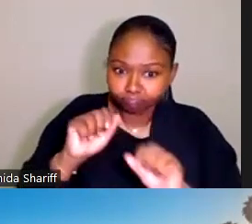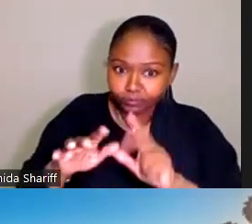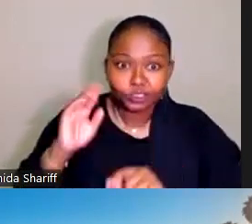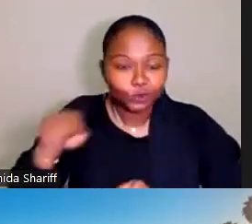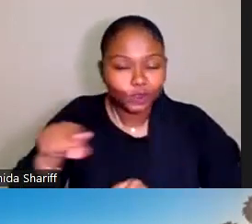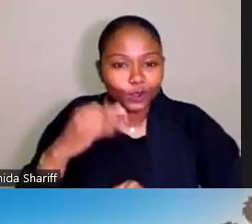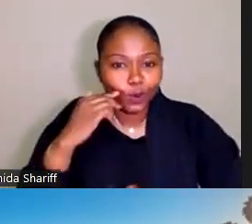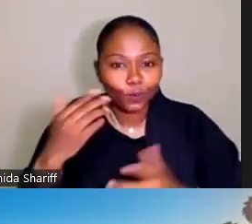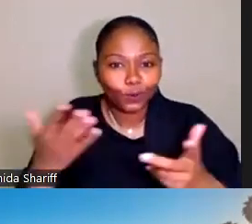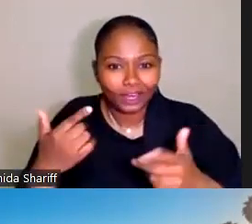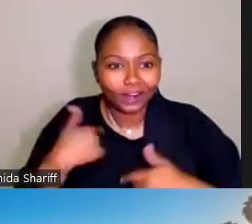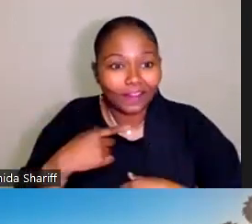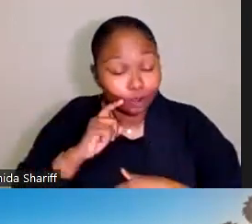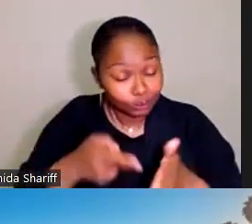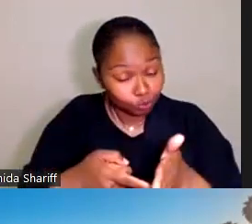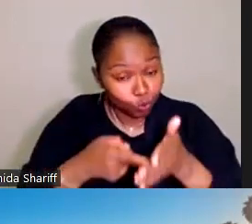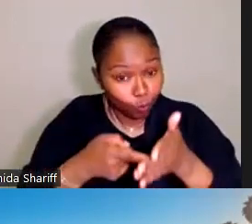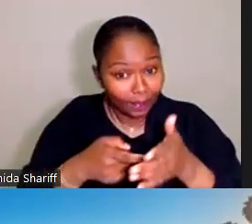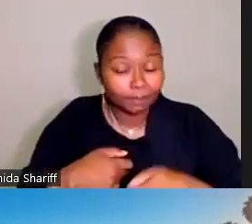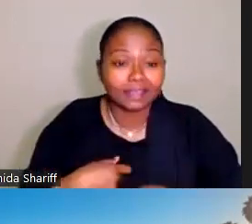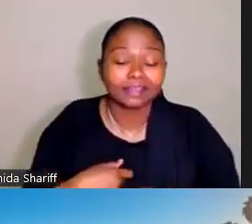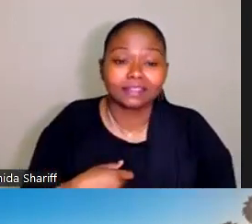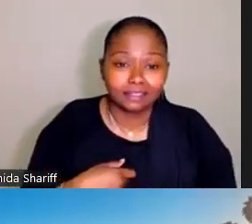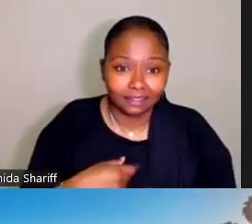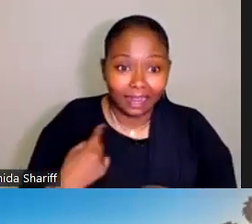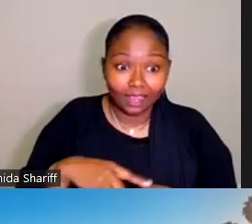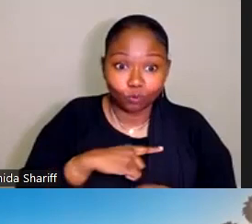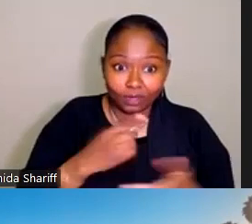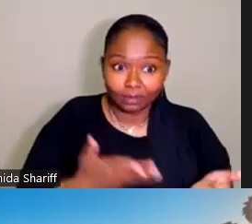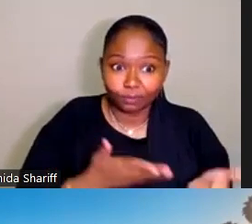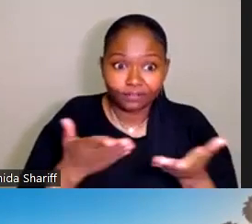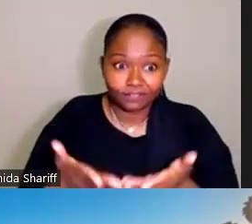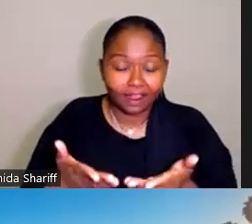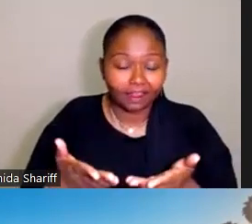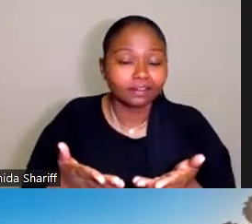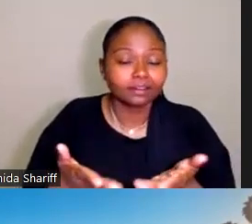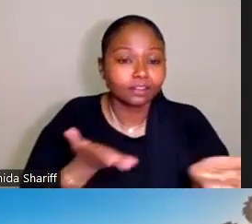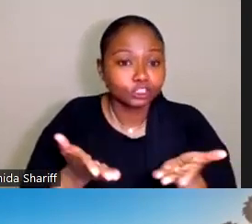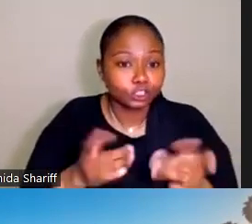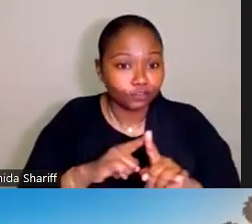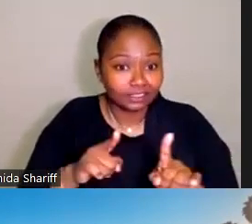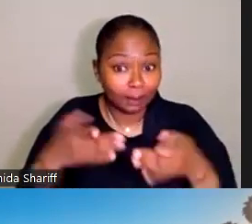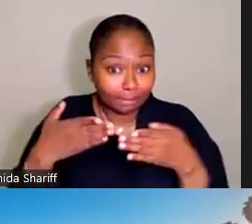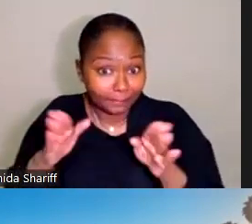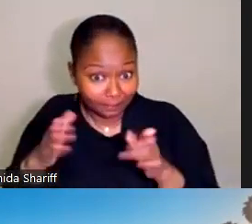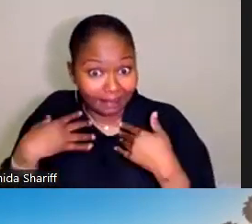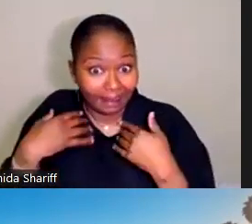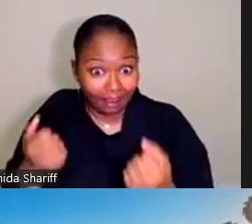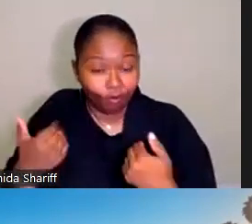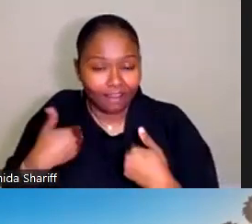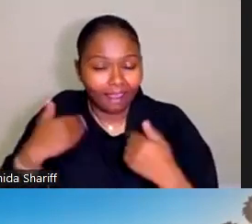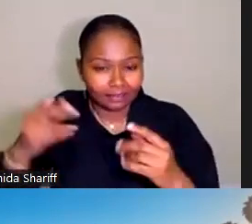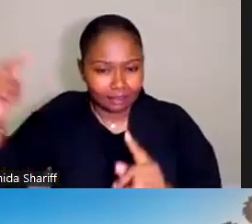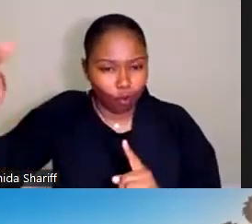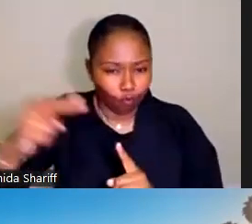a requirement. Keeping in mind, again, that we provide the service, but that public health has the oversight of the program.